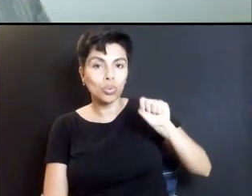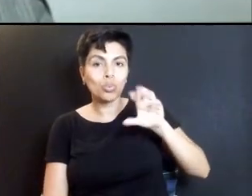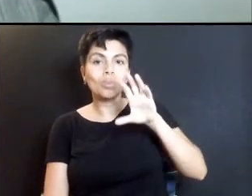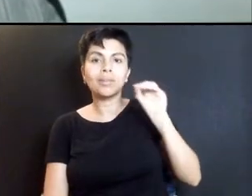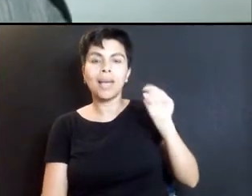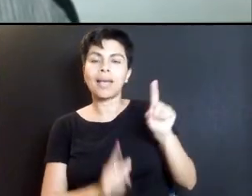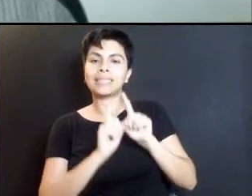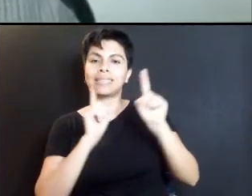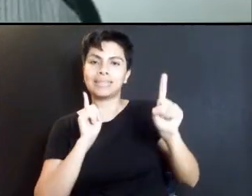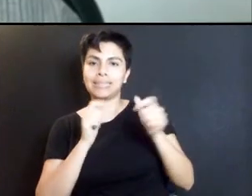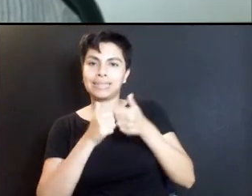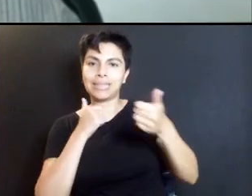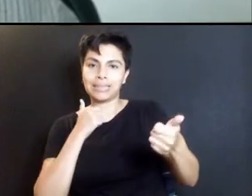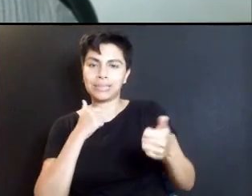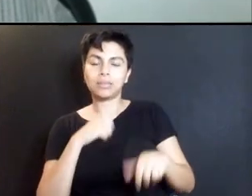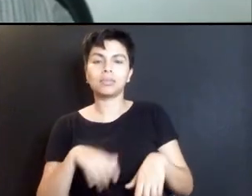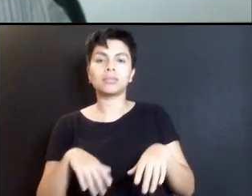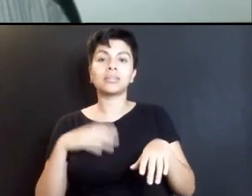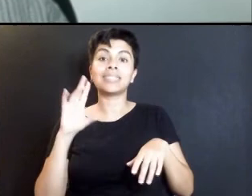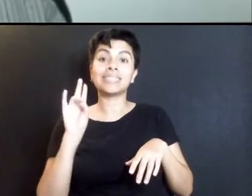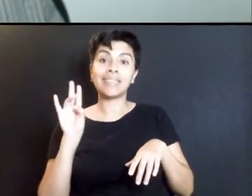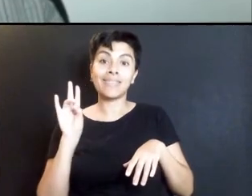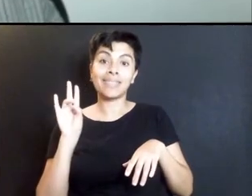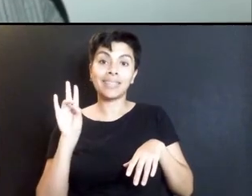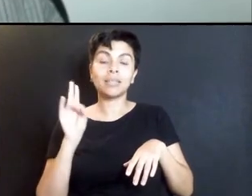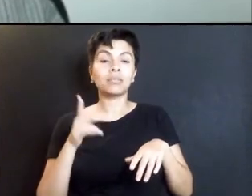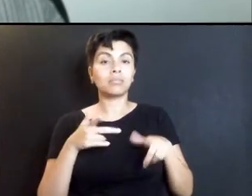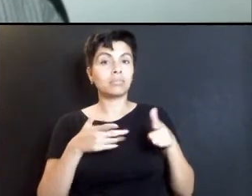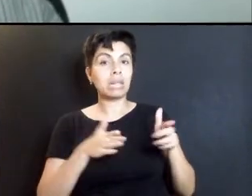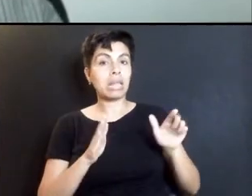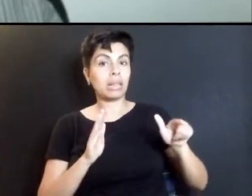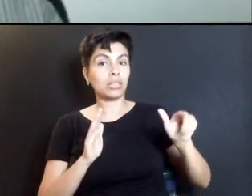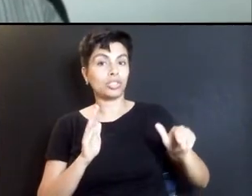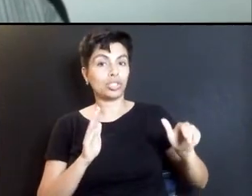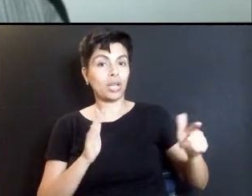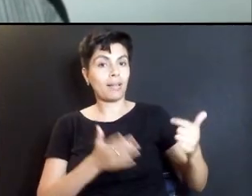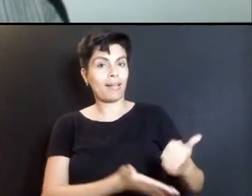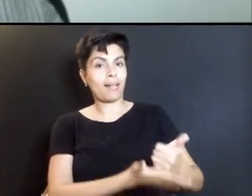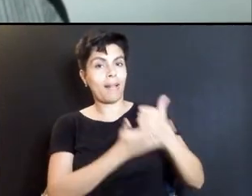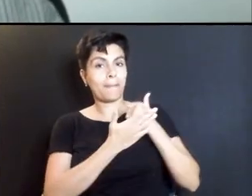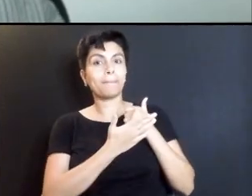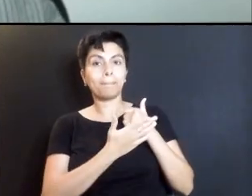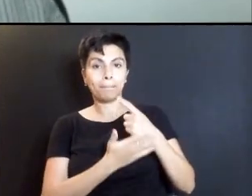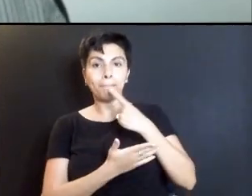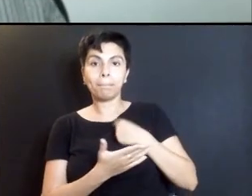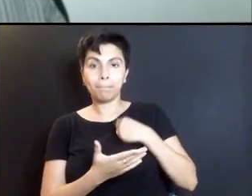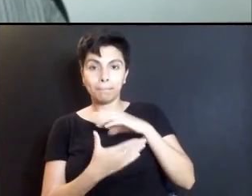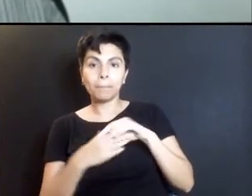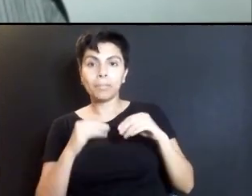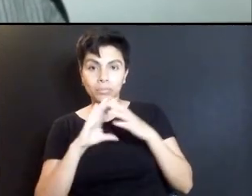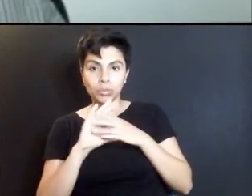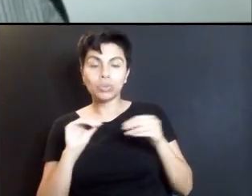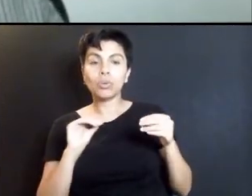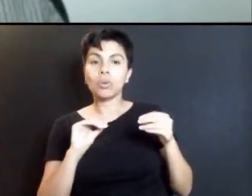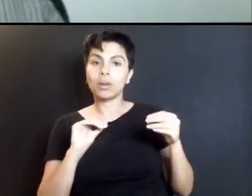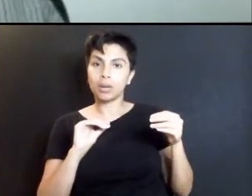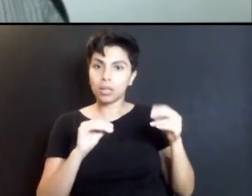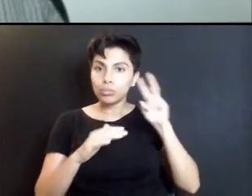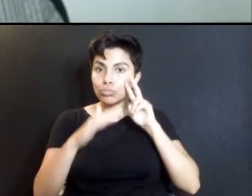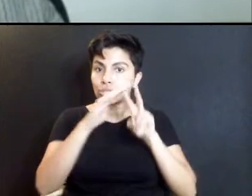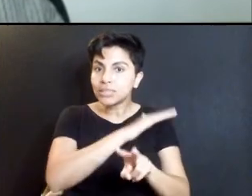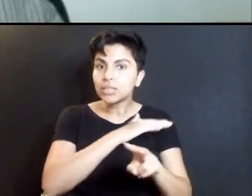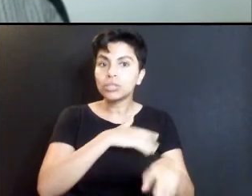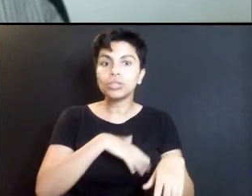and distance. Number 7, let your child help tell the story. Let them do